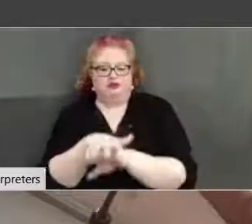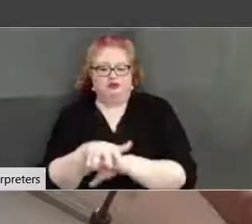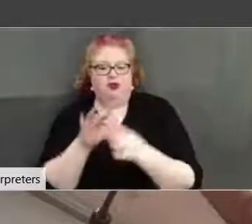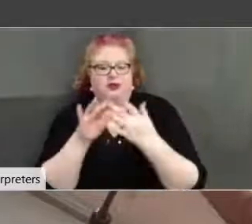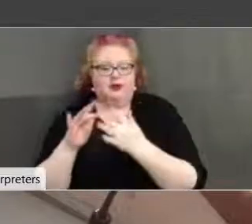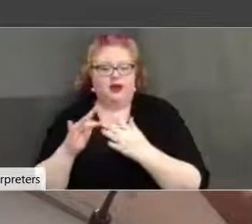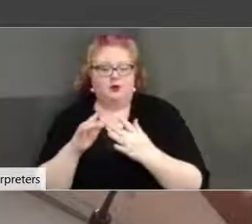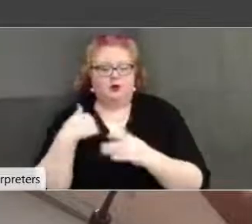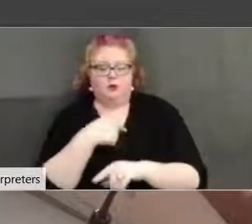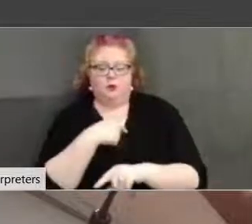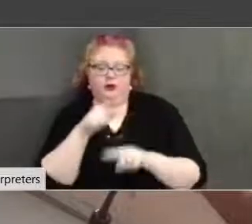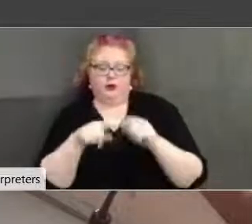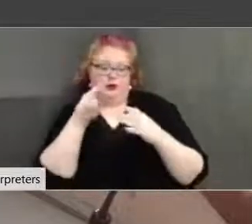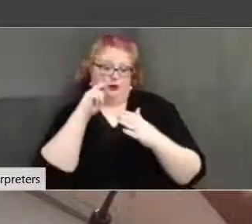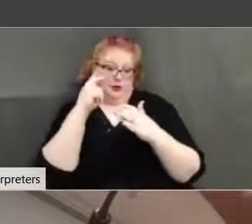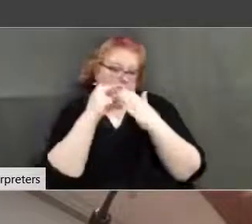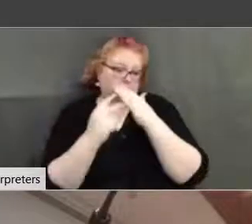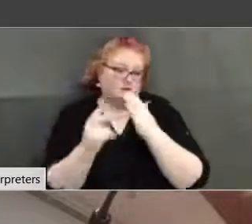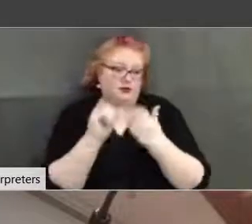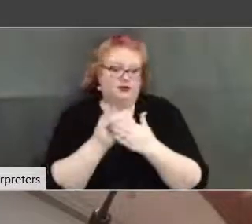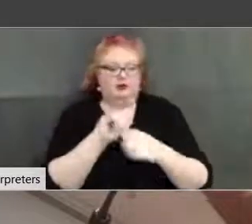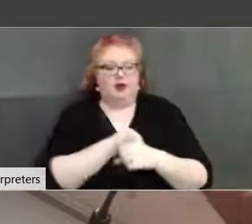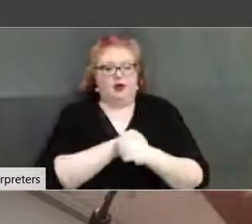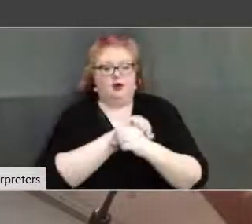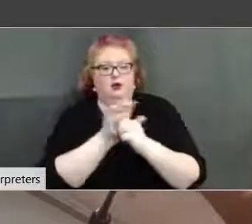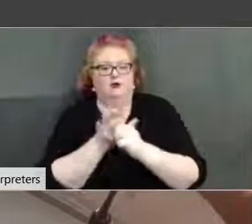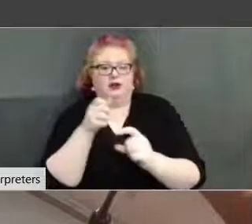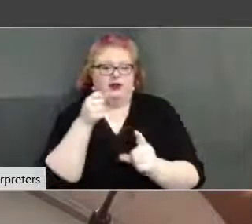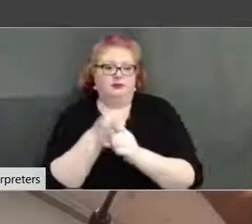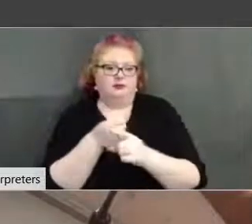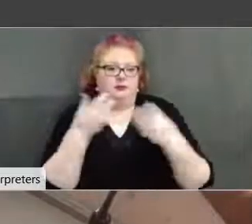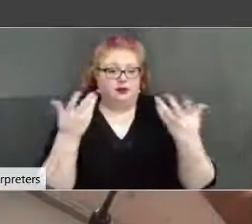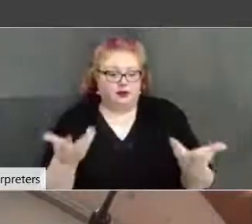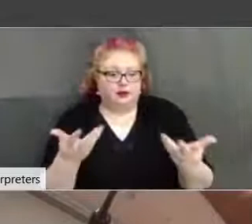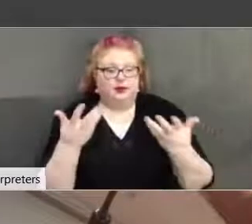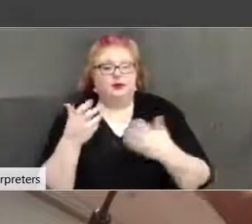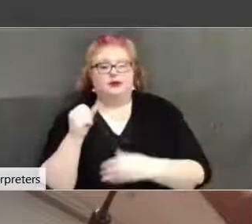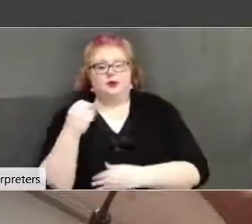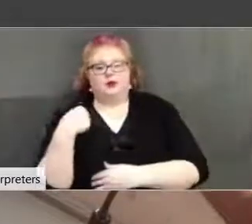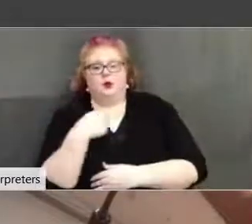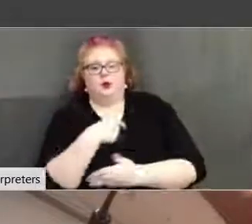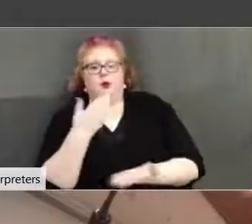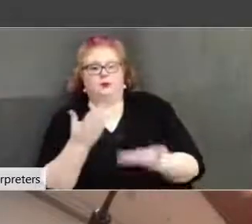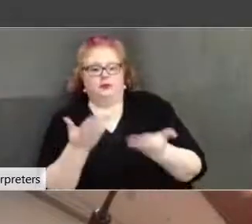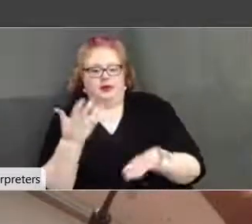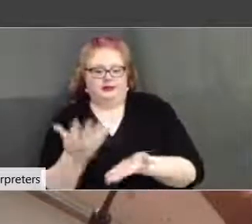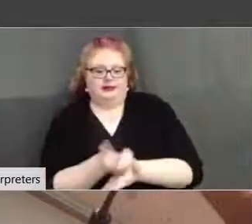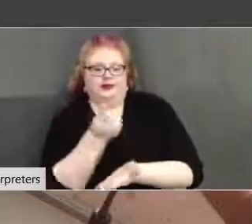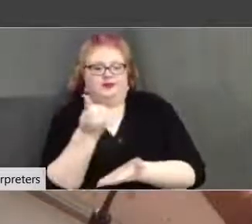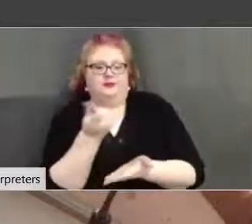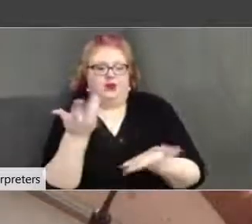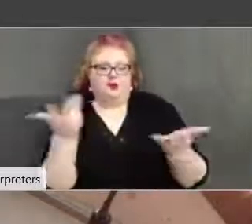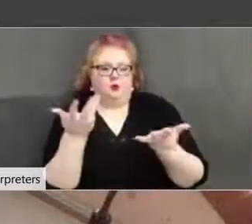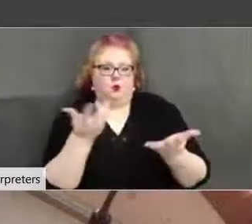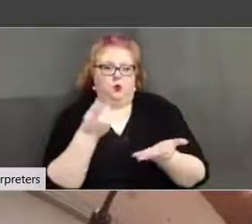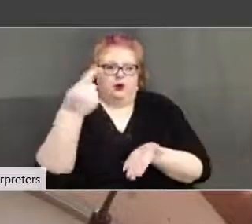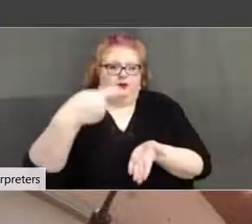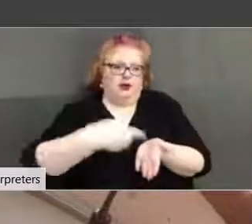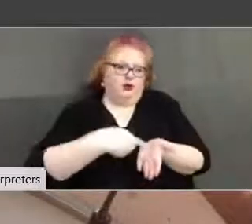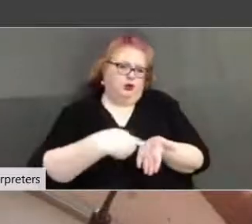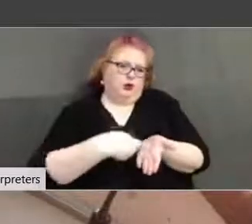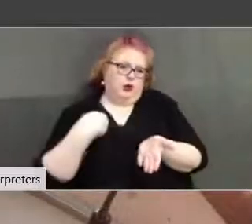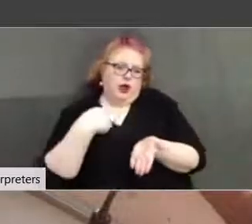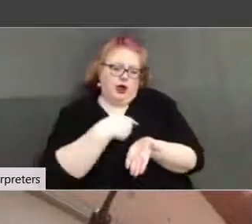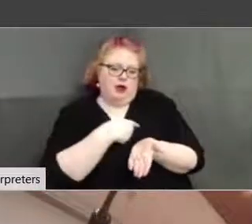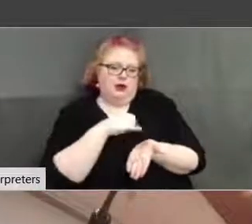advantage of this, what's due to us, and this $1 million, because it's clearly not a gift, and we just